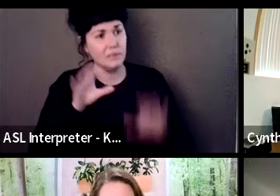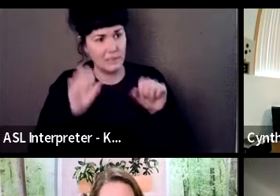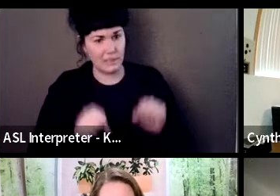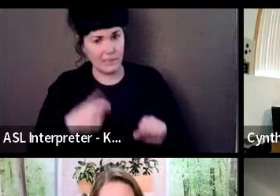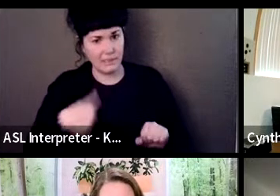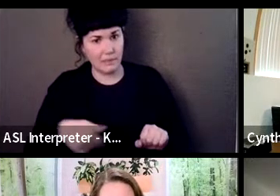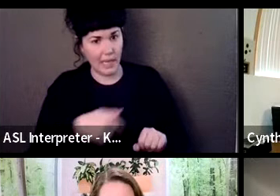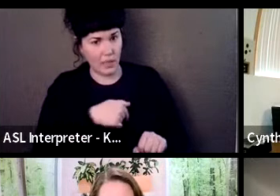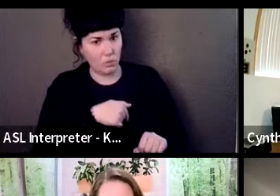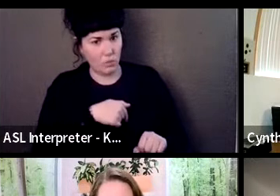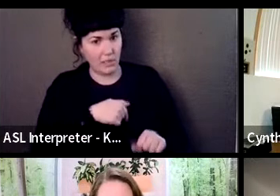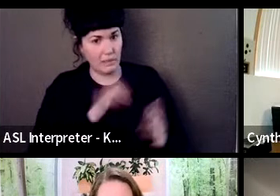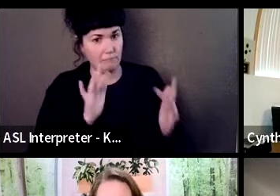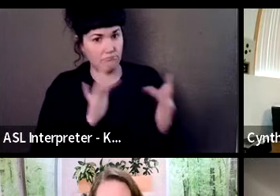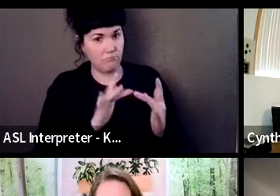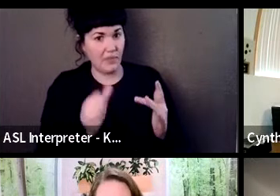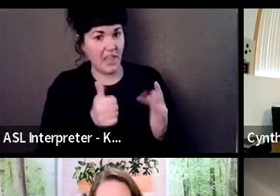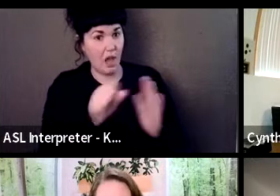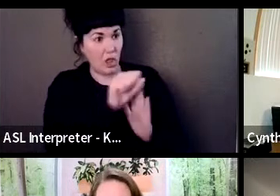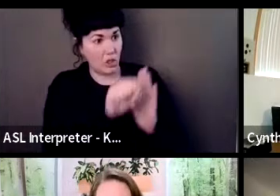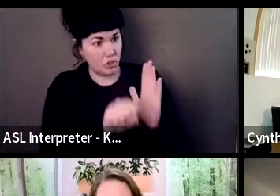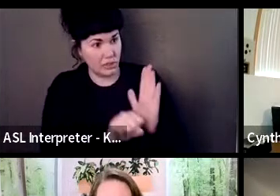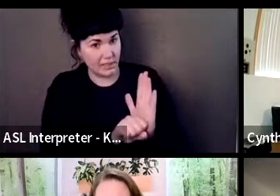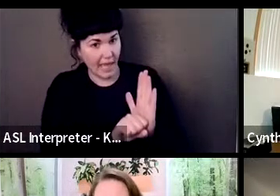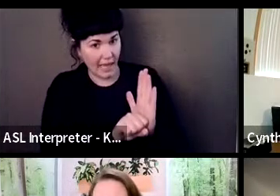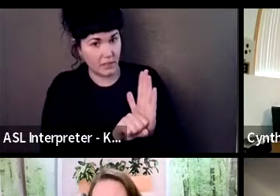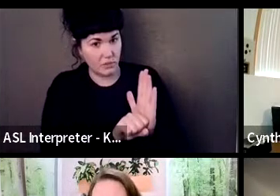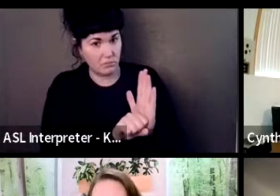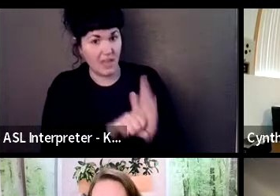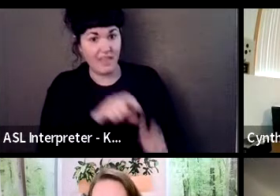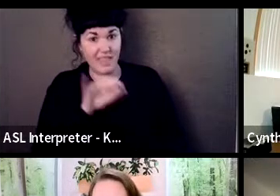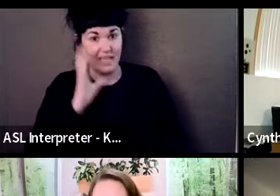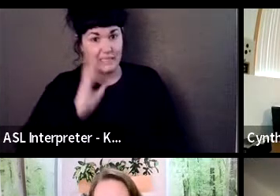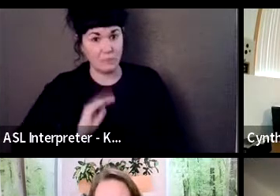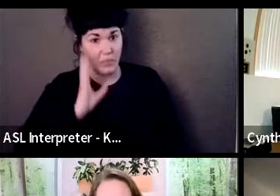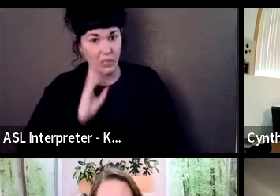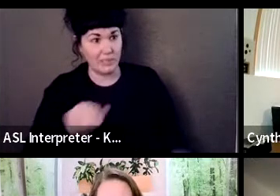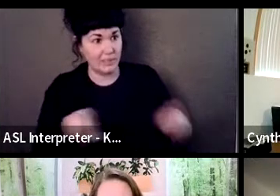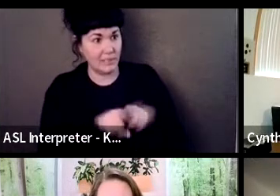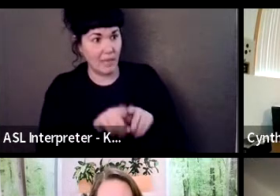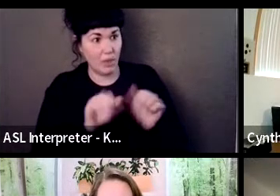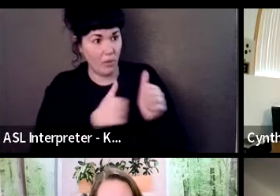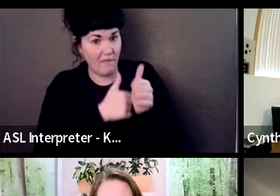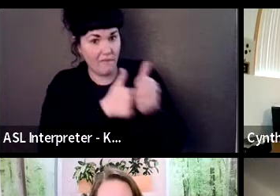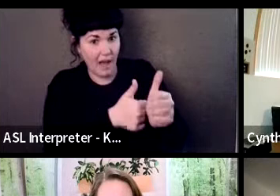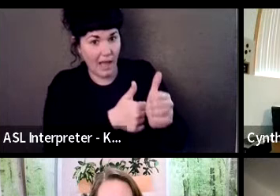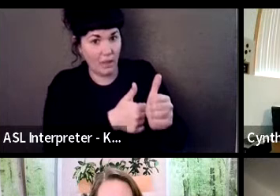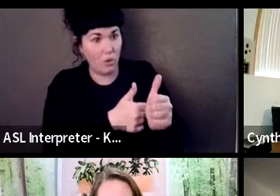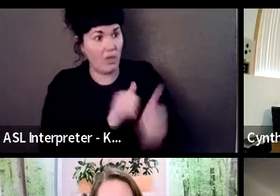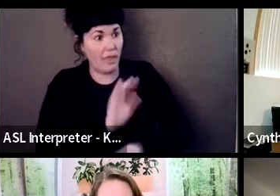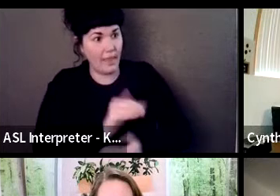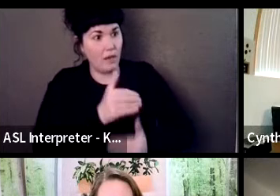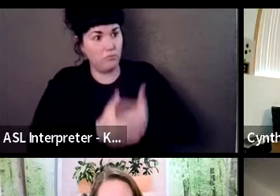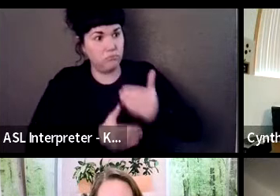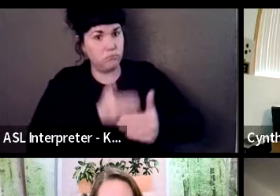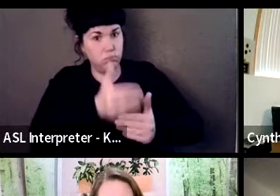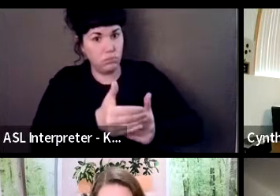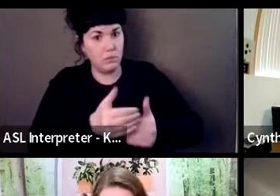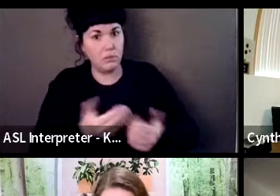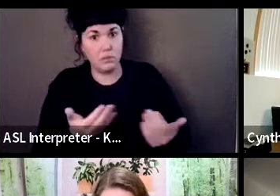have done, the commissioners, and kind of follow their lead? Or do we just have to make our, you know, discuss that just with our